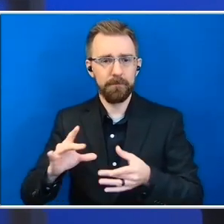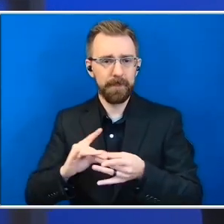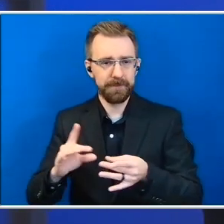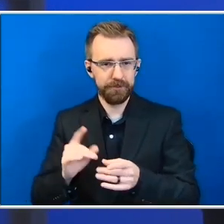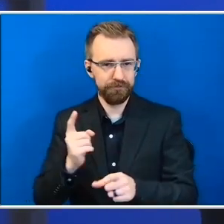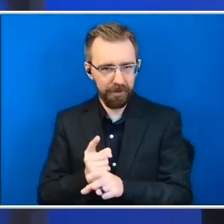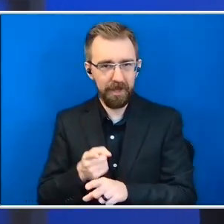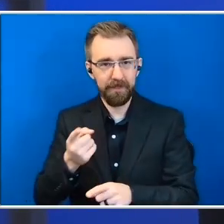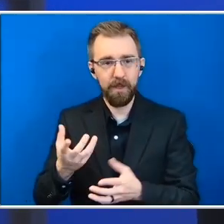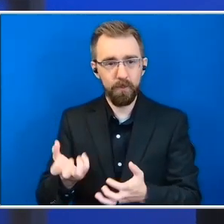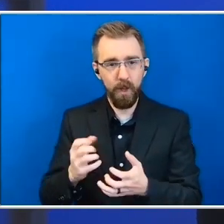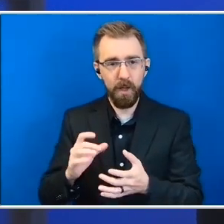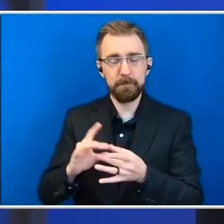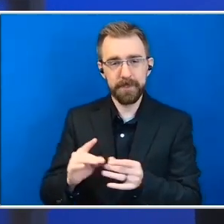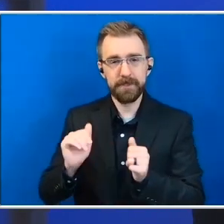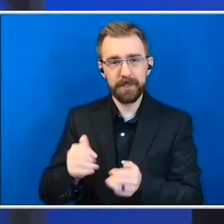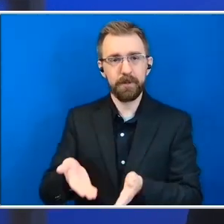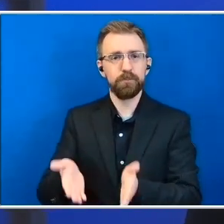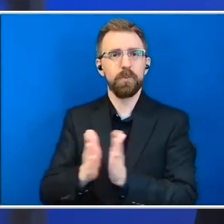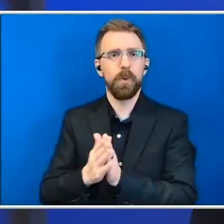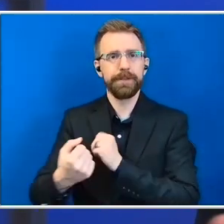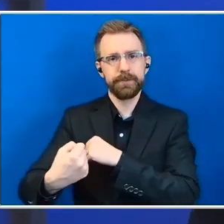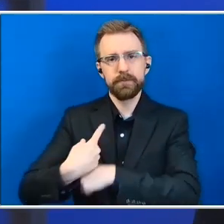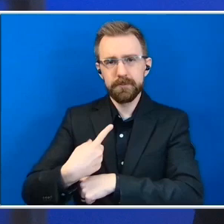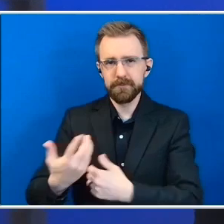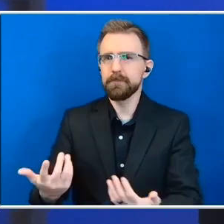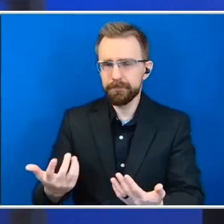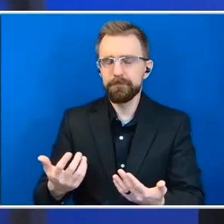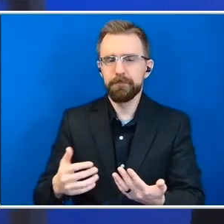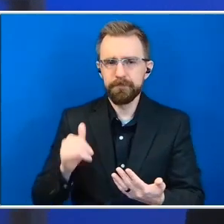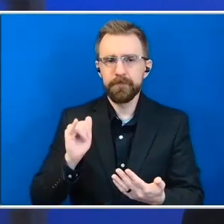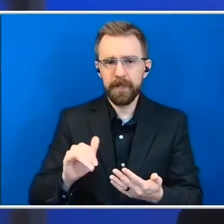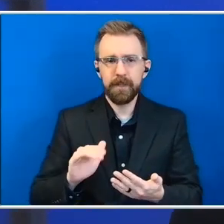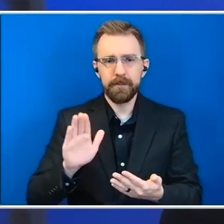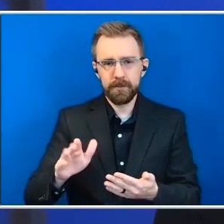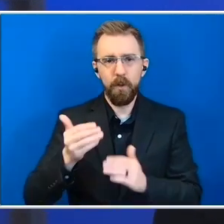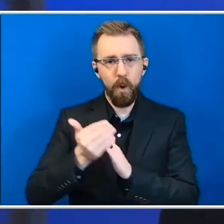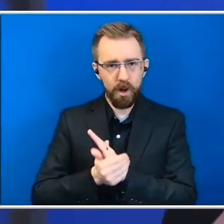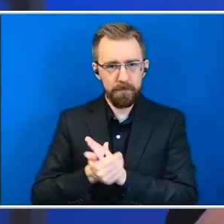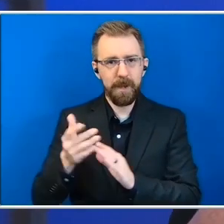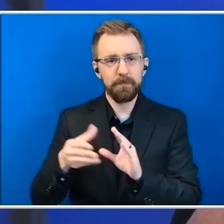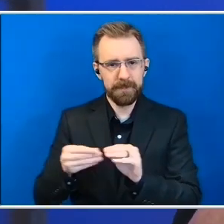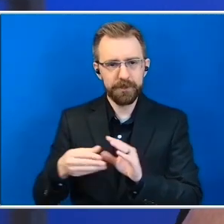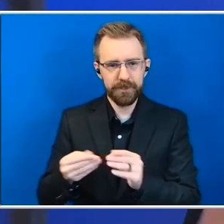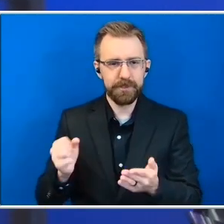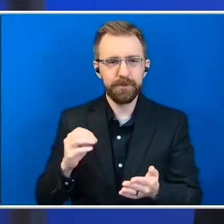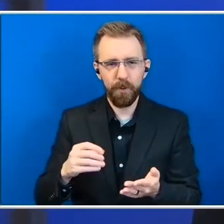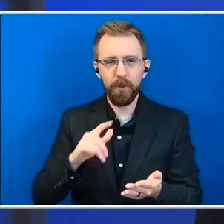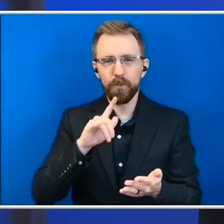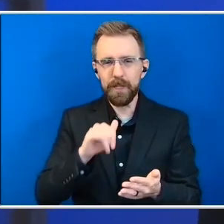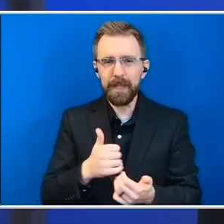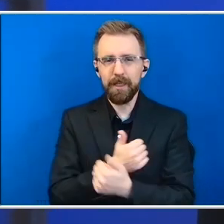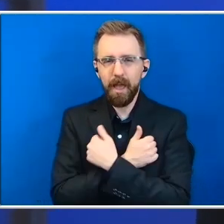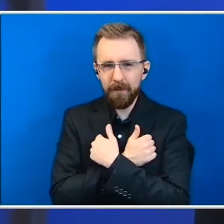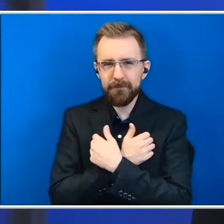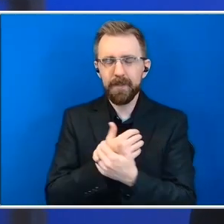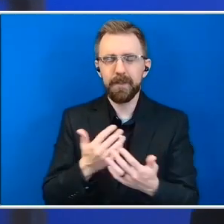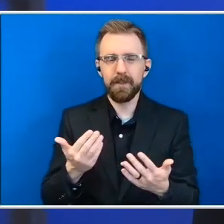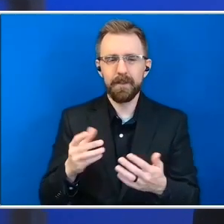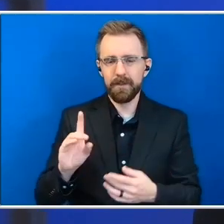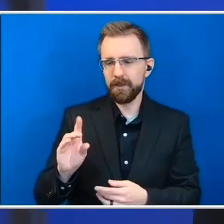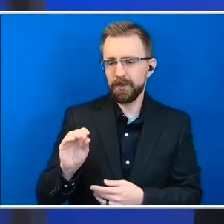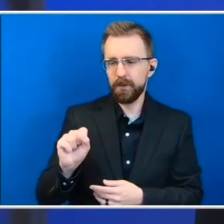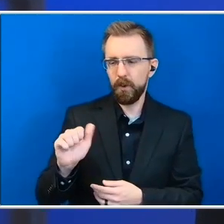they can request one, right? And then they're getting their automatic messages as well. So they really loved the dosage of the intervention, what